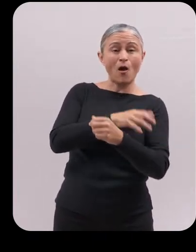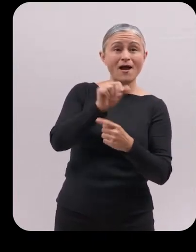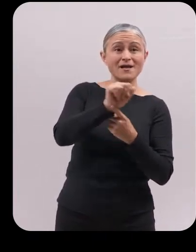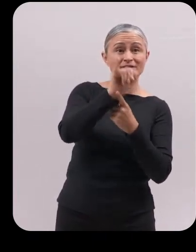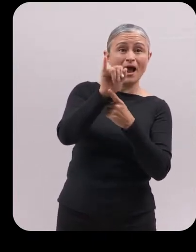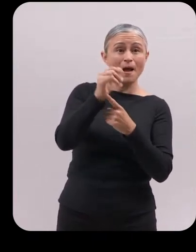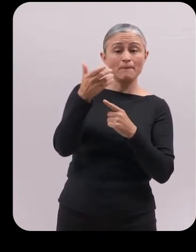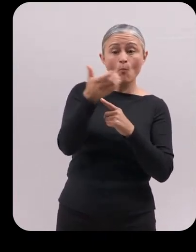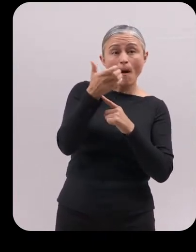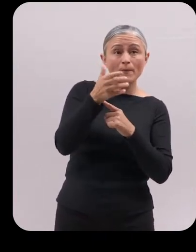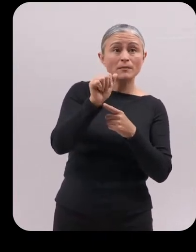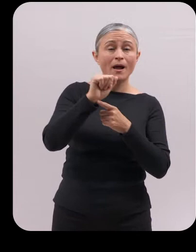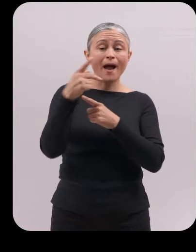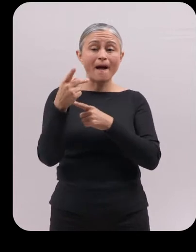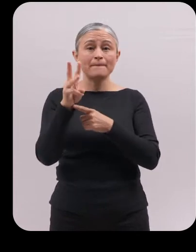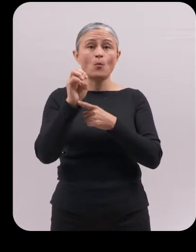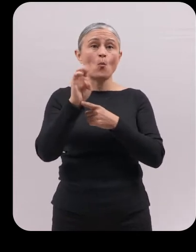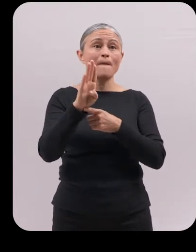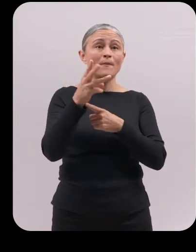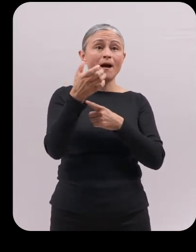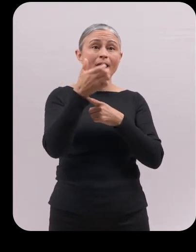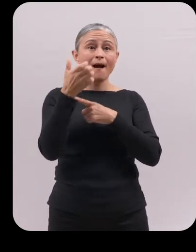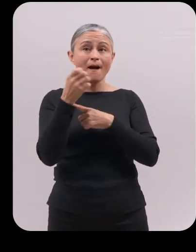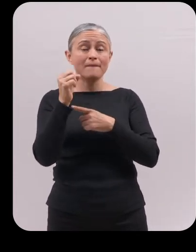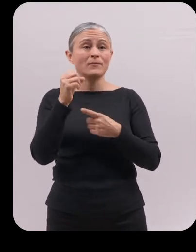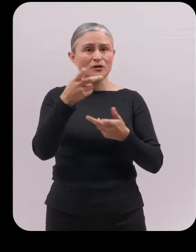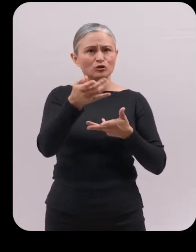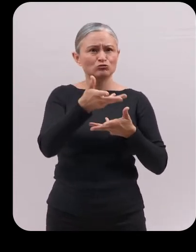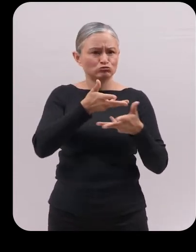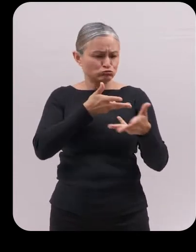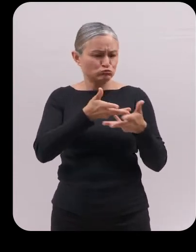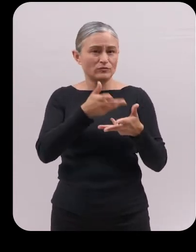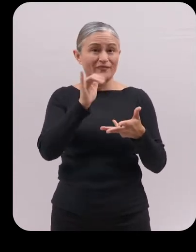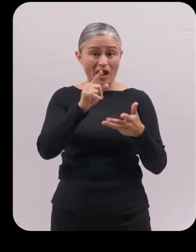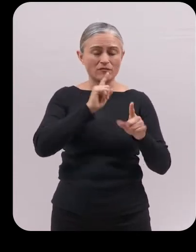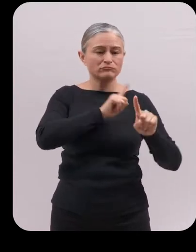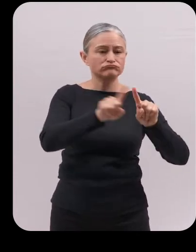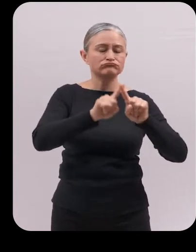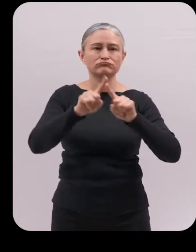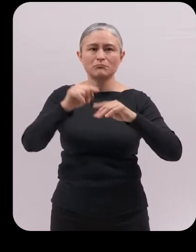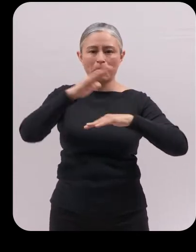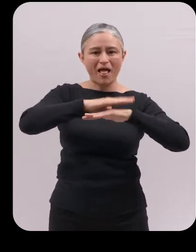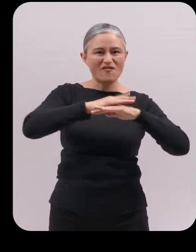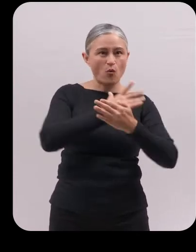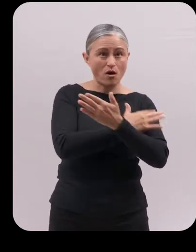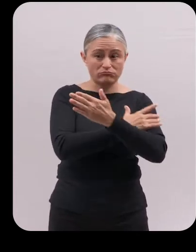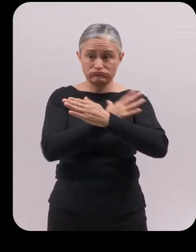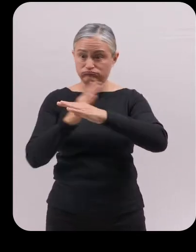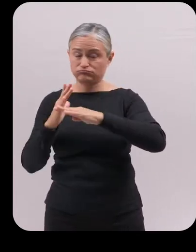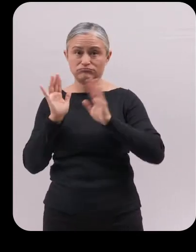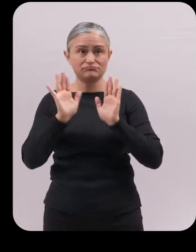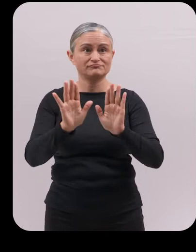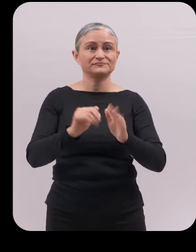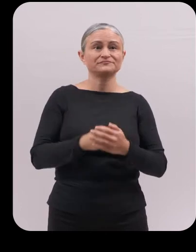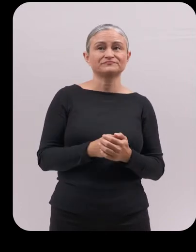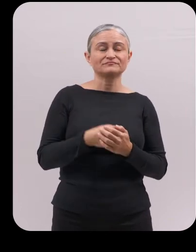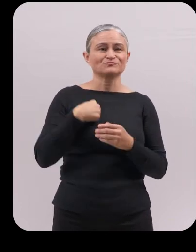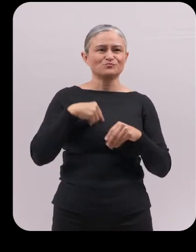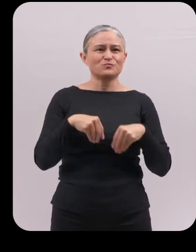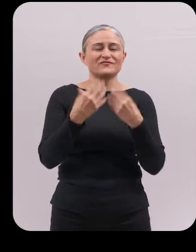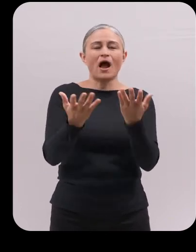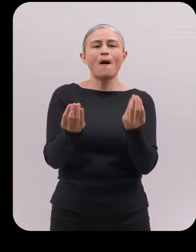app, a web app, or an interactive experience that works across all platforms, we're providing you